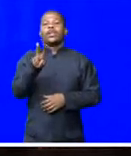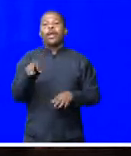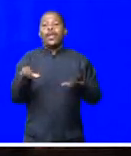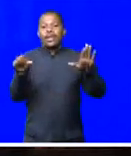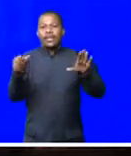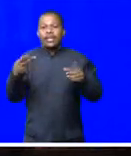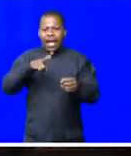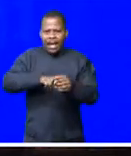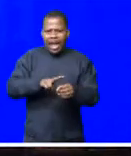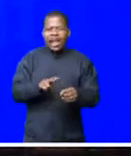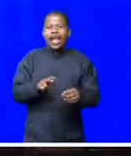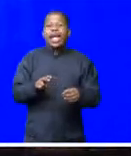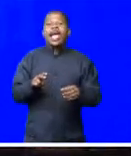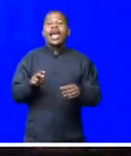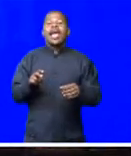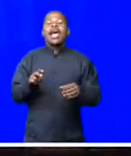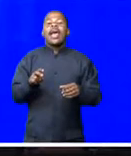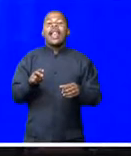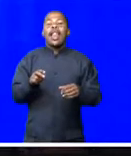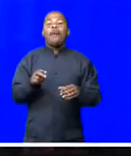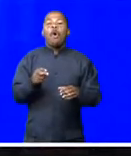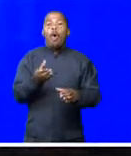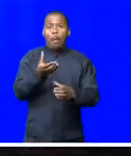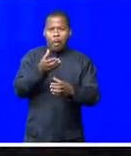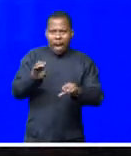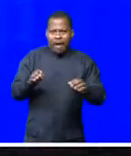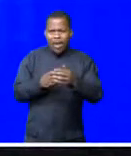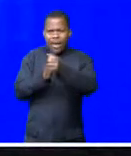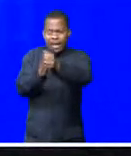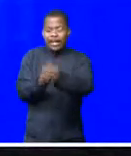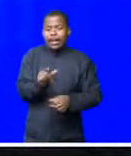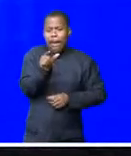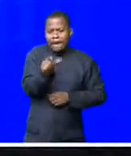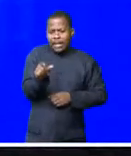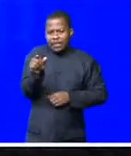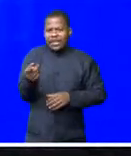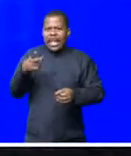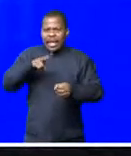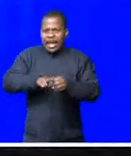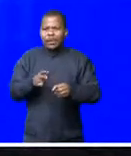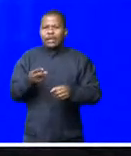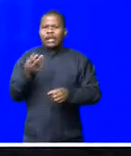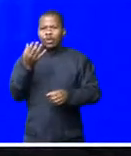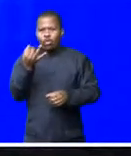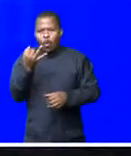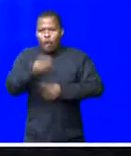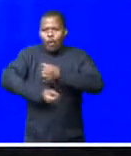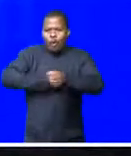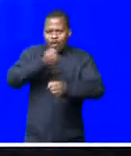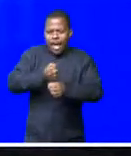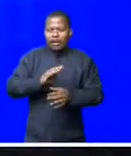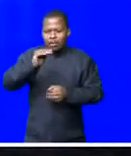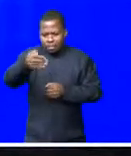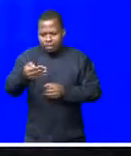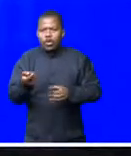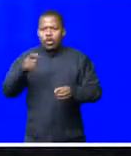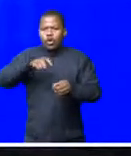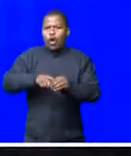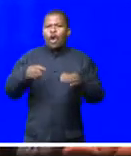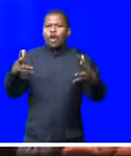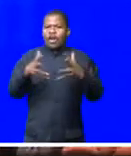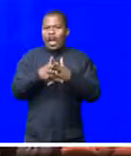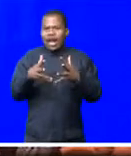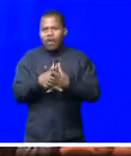baholi bemave langemalunga alenhlangano bahlangana njalo ngemuva kweminyaka lemibili. Lobe